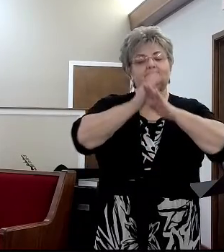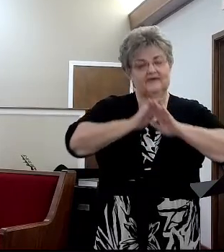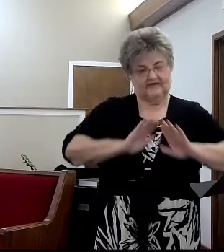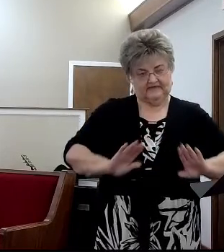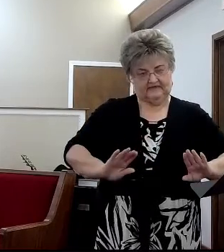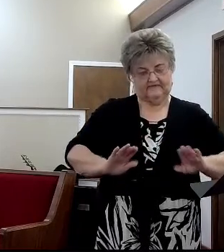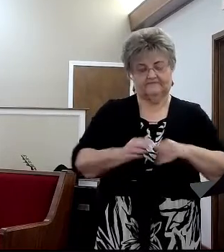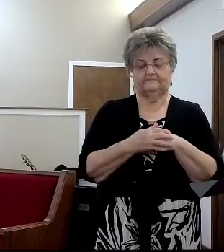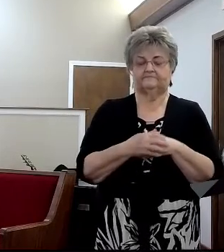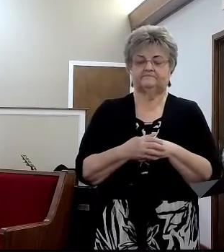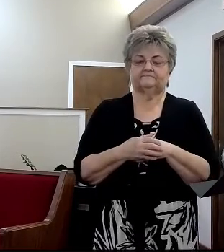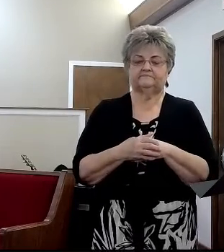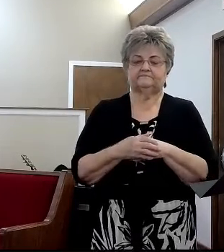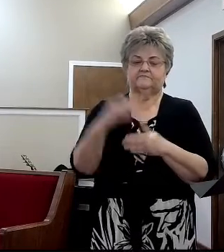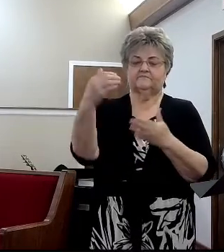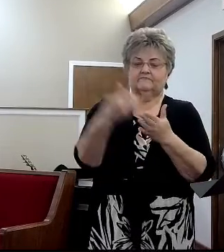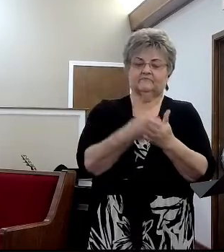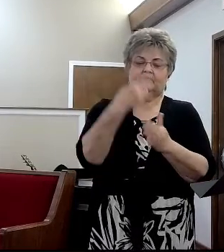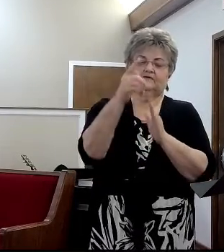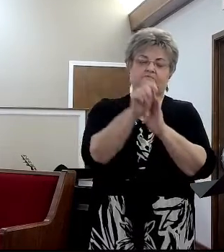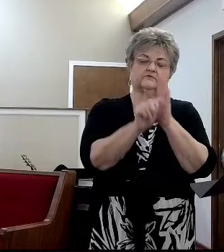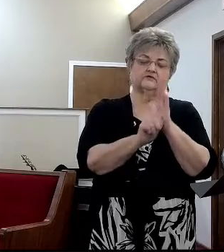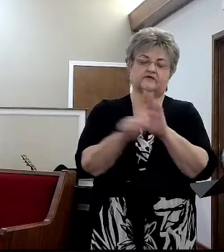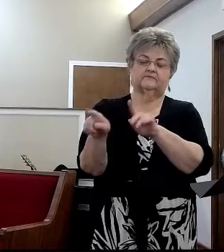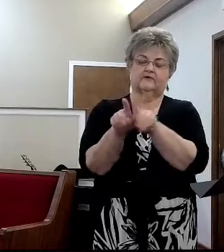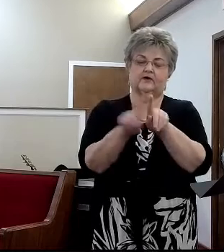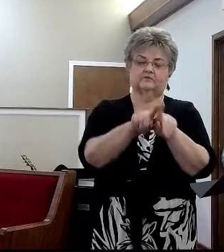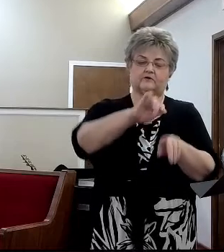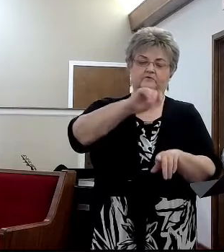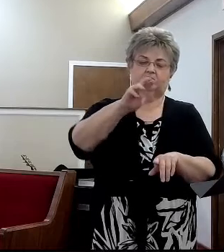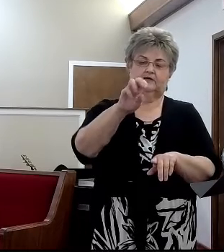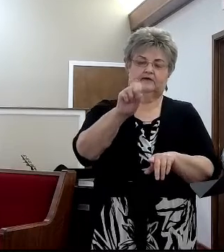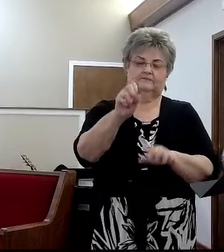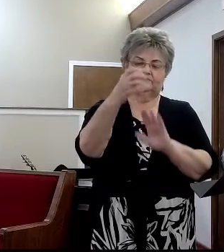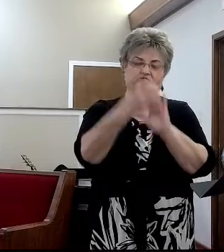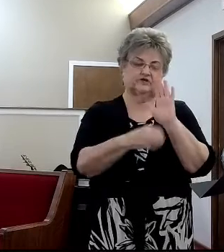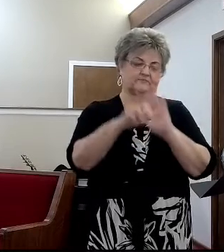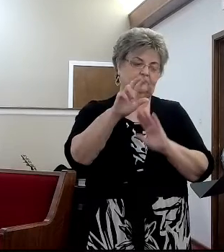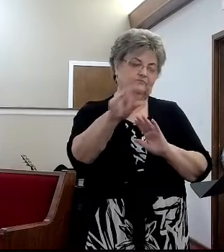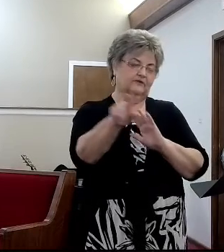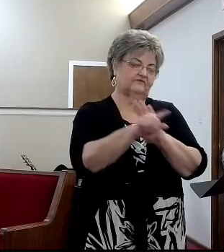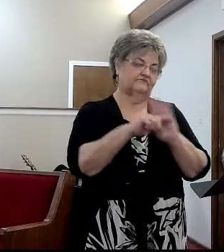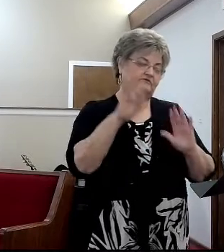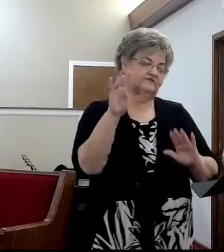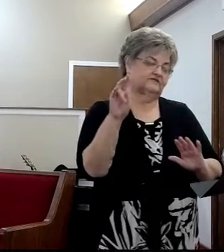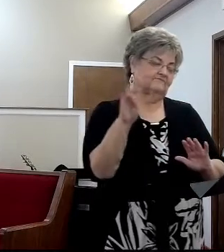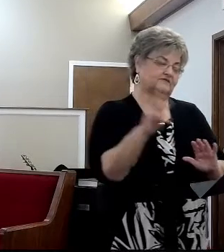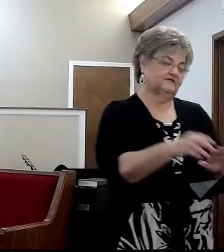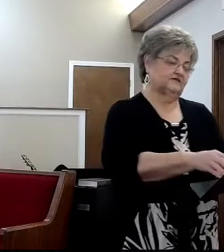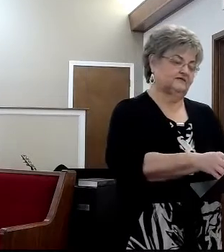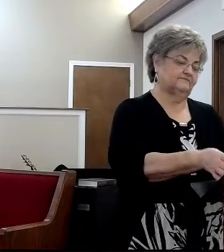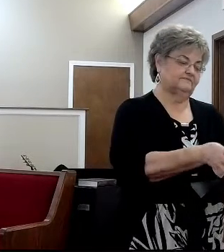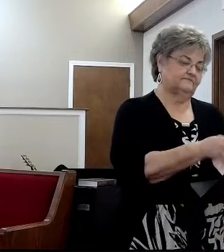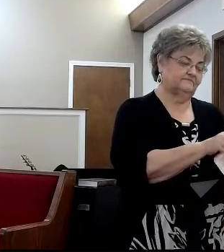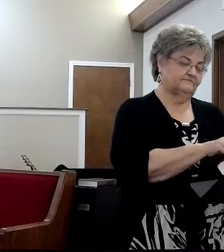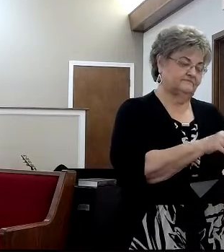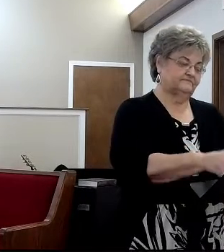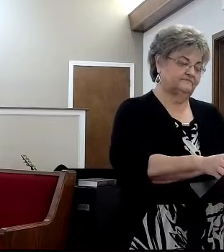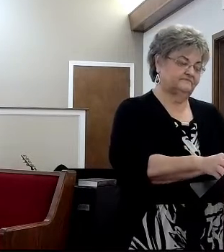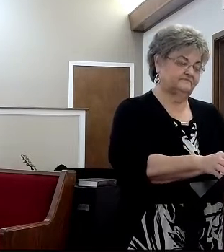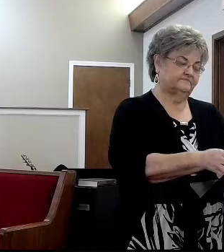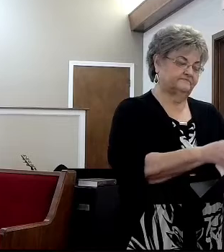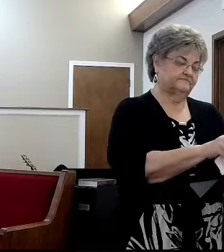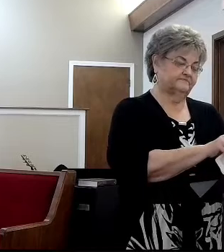truth also in the New Testament. So, if you'll turn with me to James 3:17.